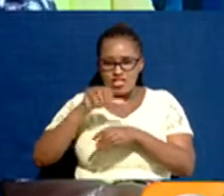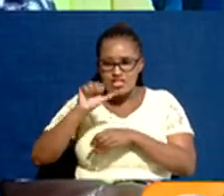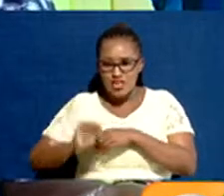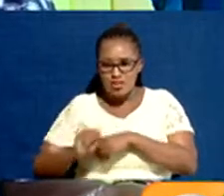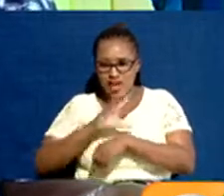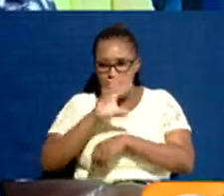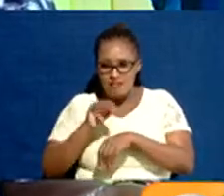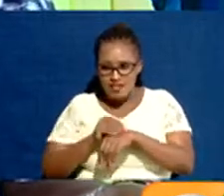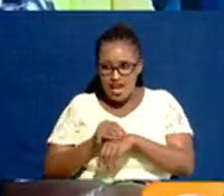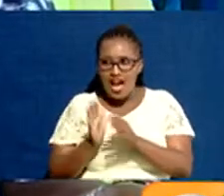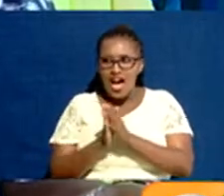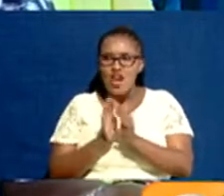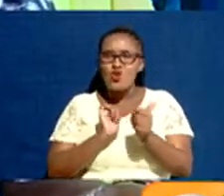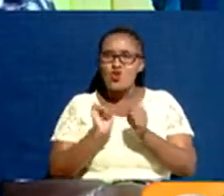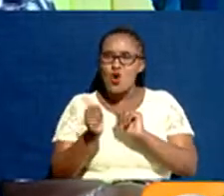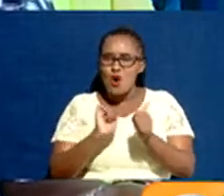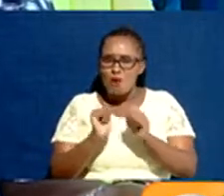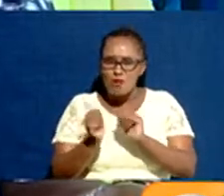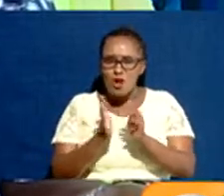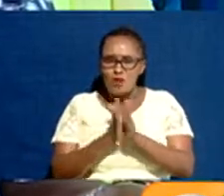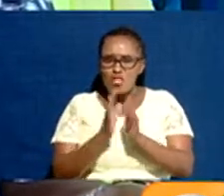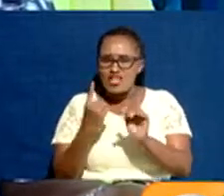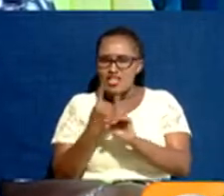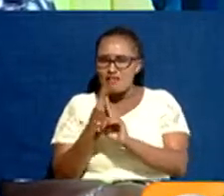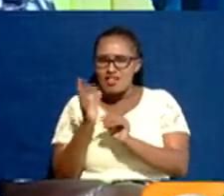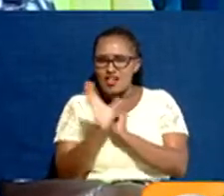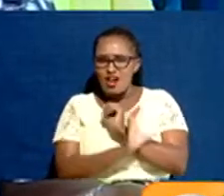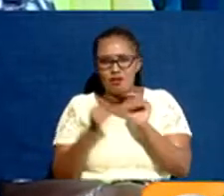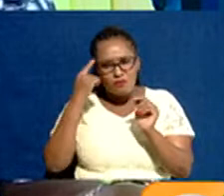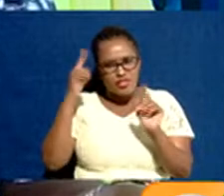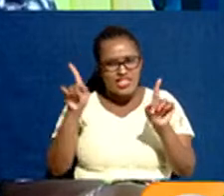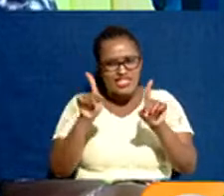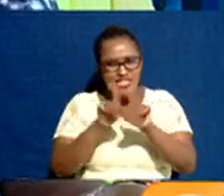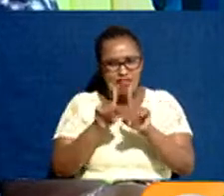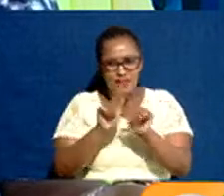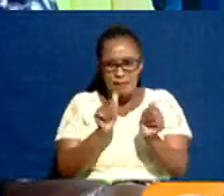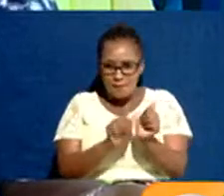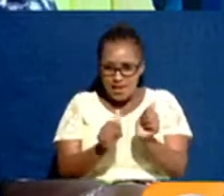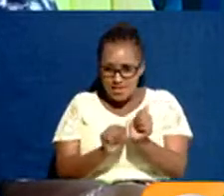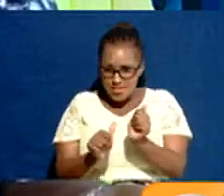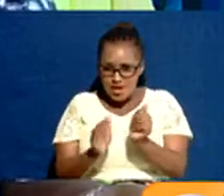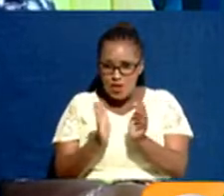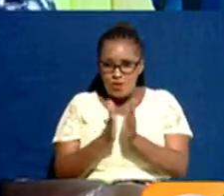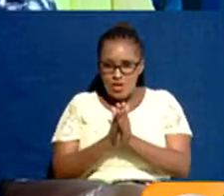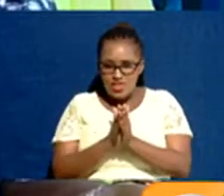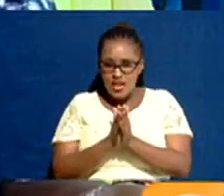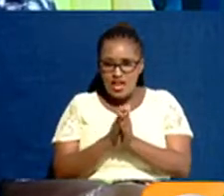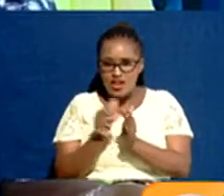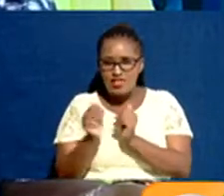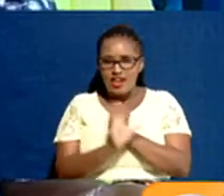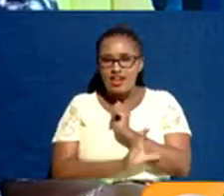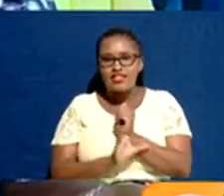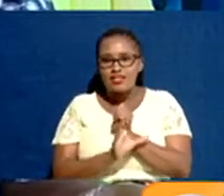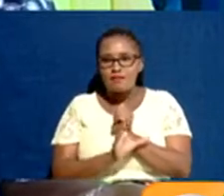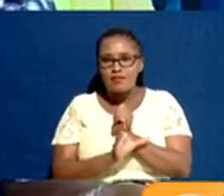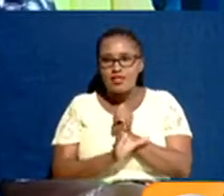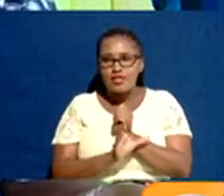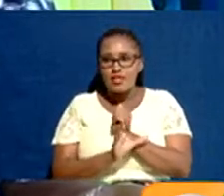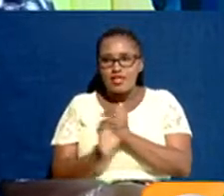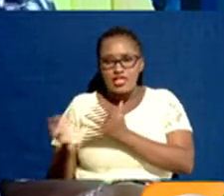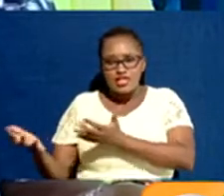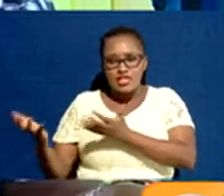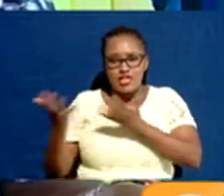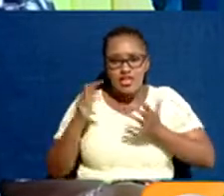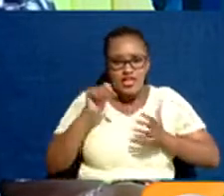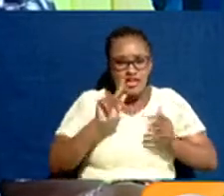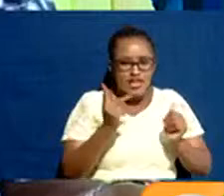and we are in competition with Angola and Rwanda for the same maize. The maize in Brazil, bringing it here because